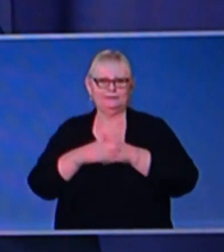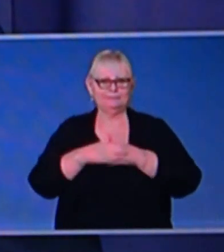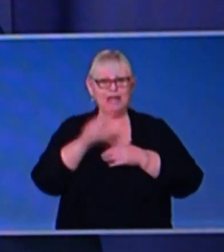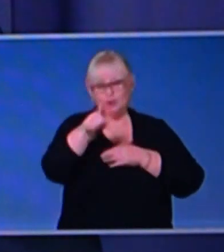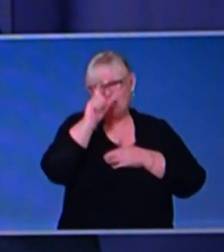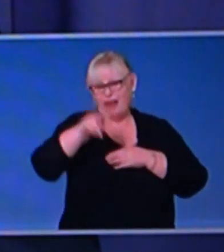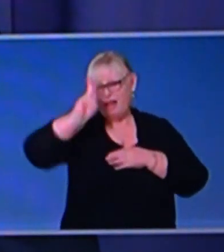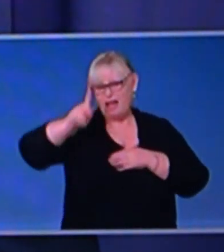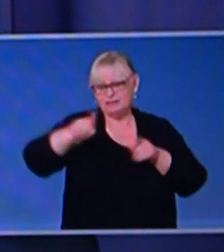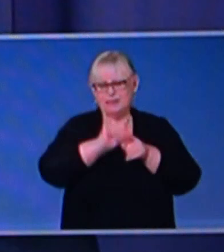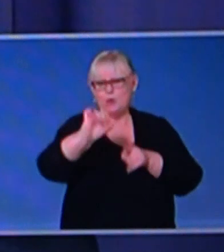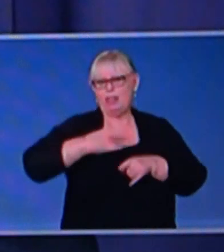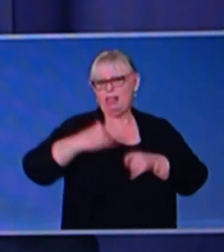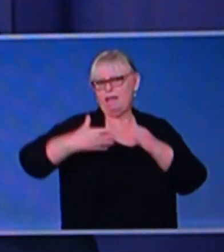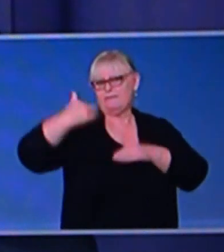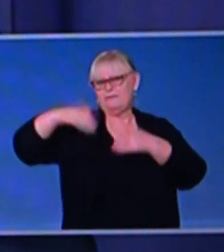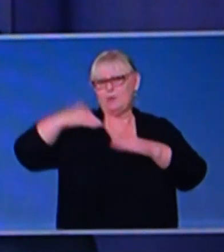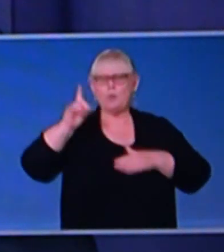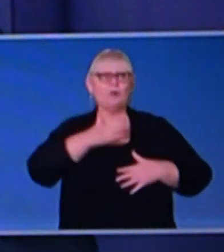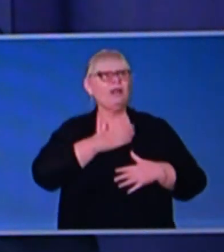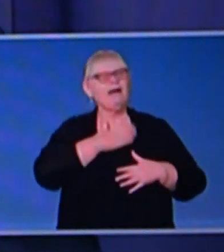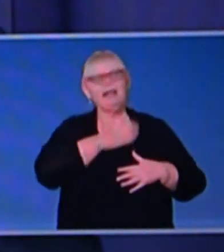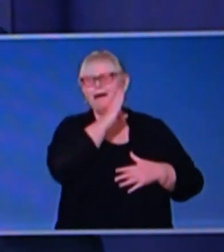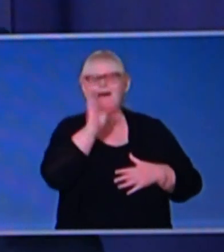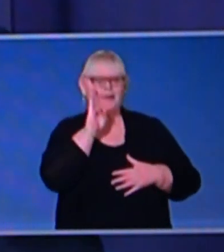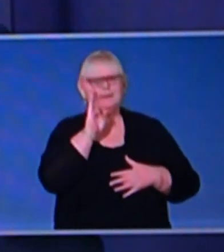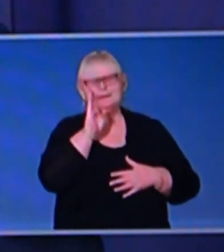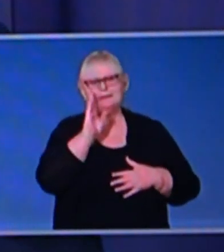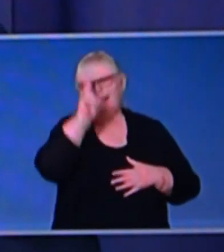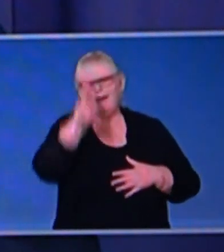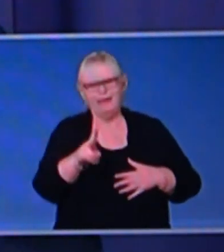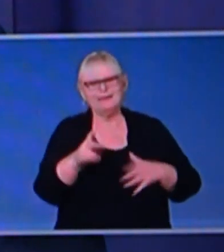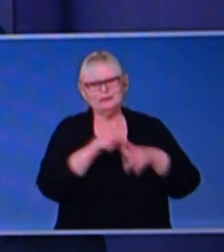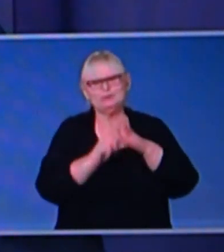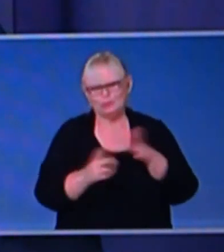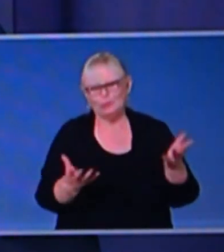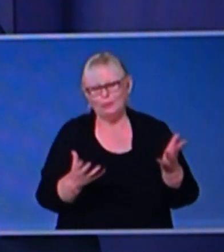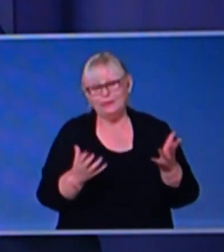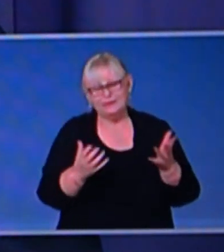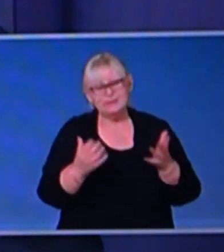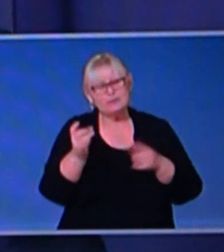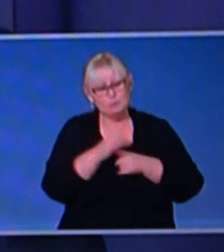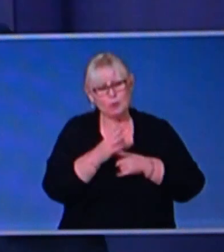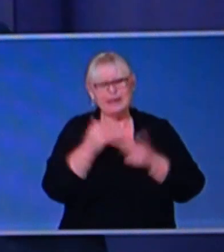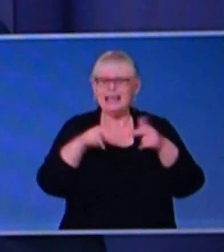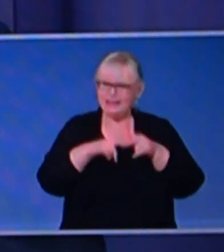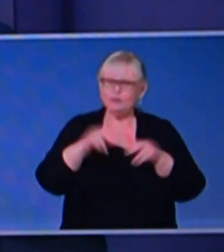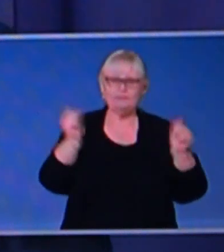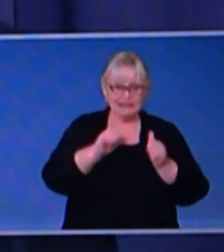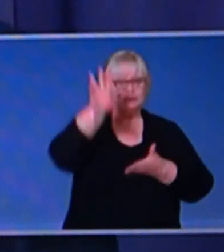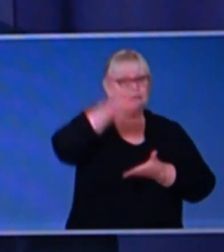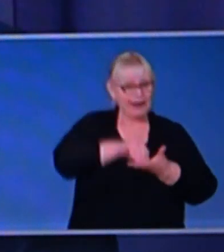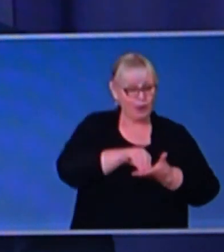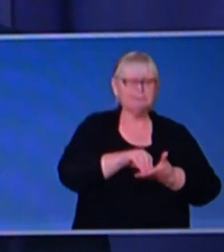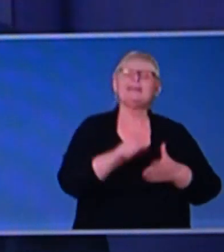to the lifestyle and the many things that they previously were able to do. And this is important. So if you've downloaded the app, thank